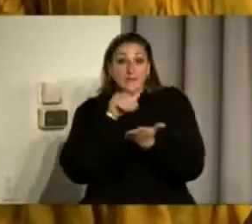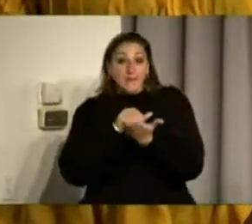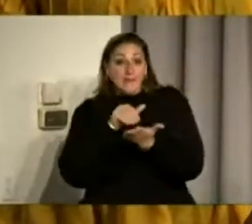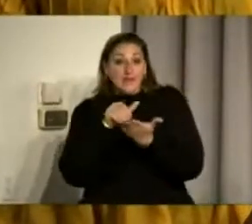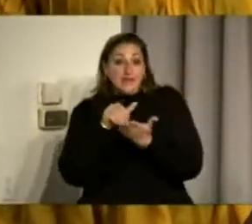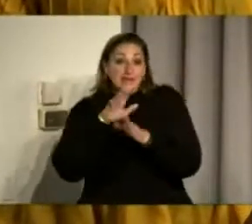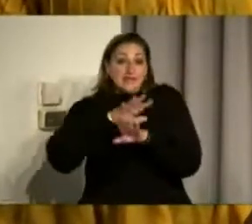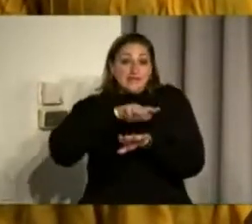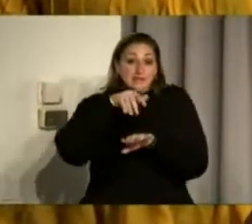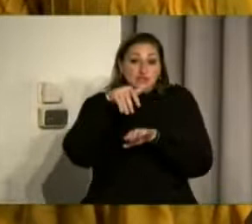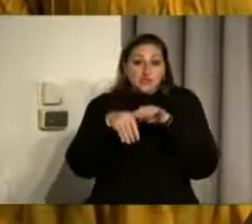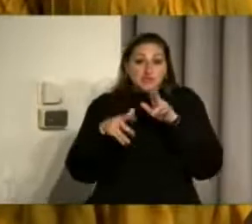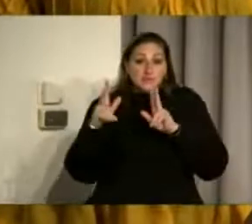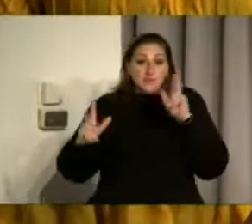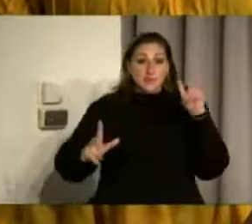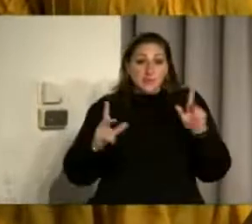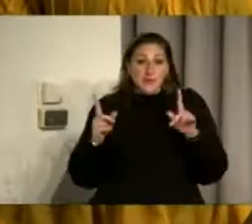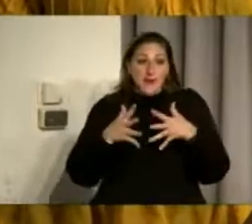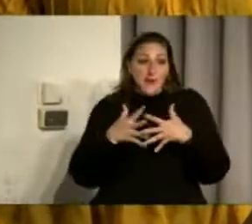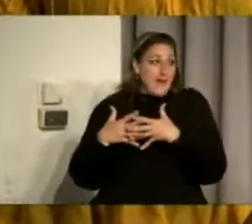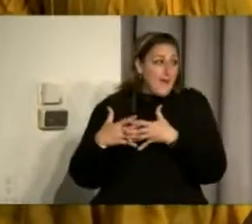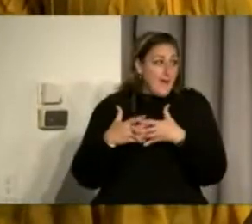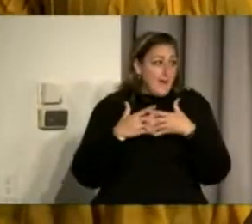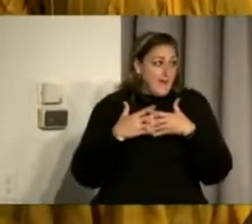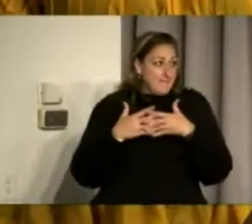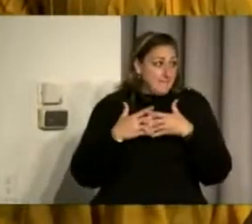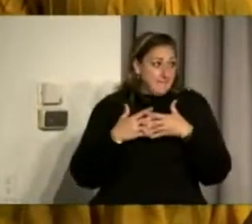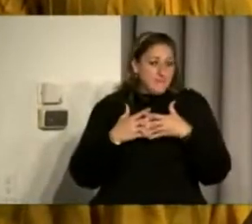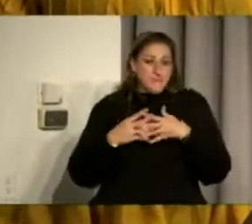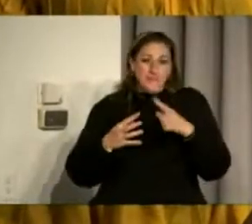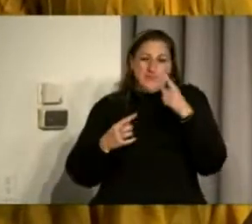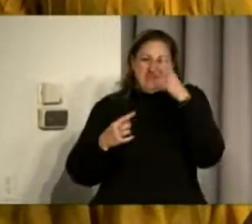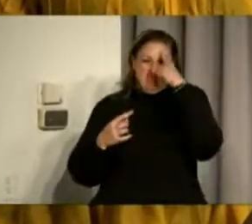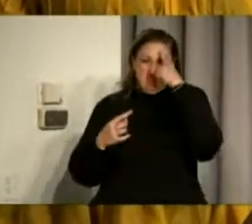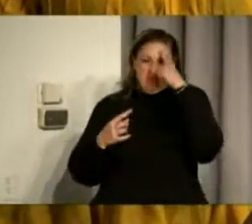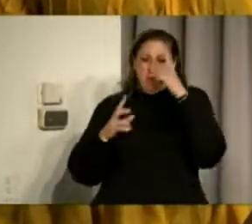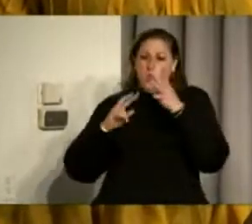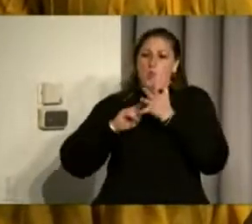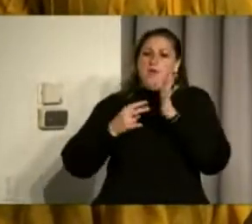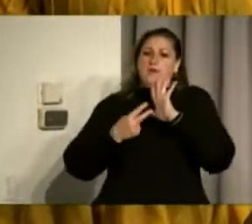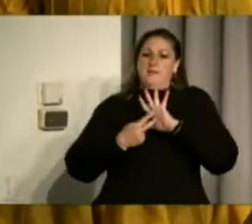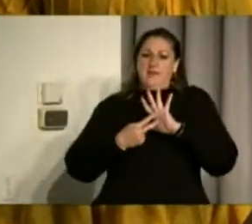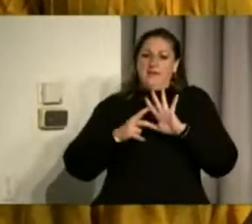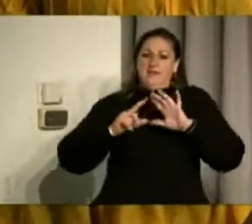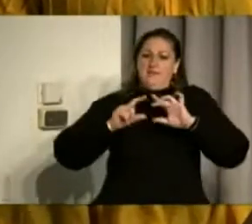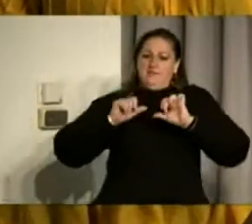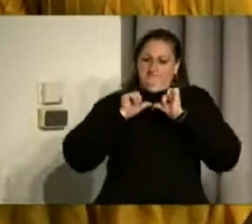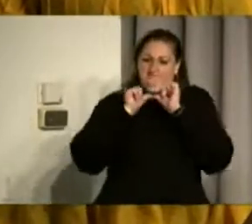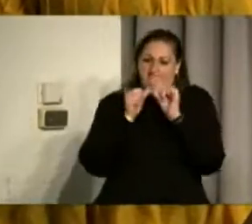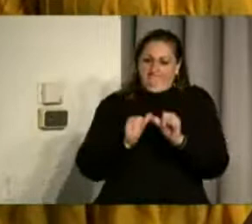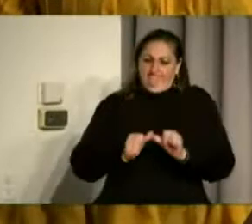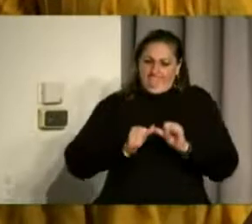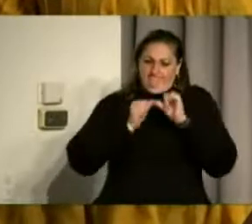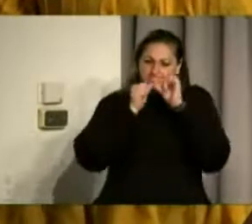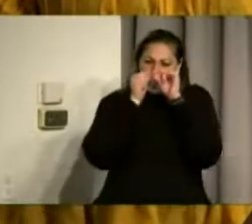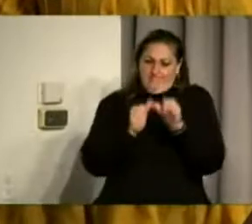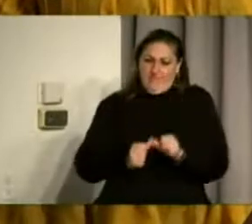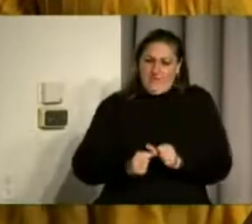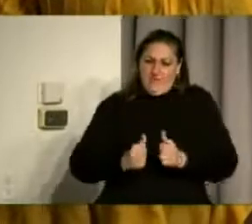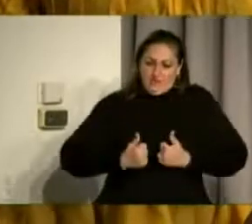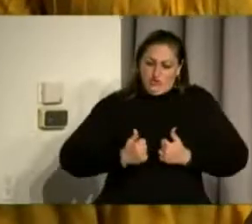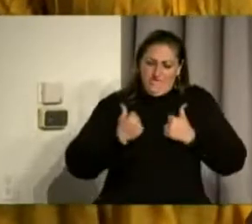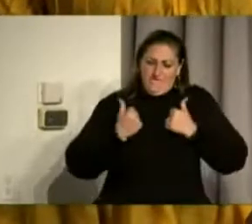indigenous people of America have actually taught what it means to survive the continuum of violence